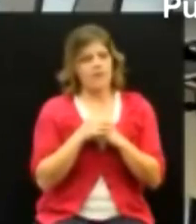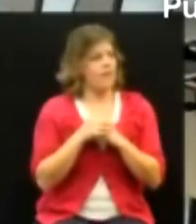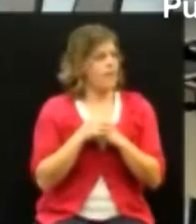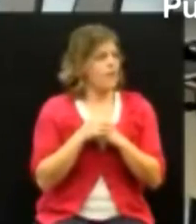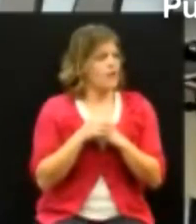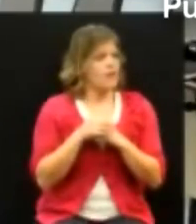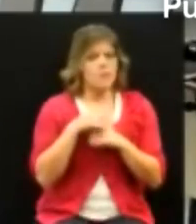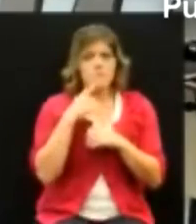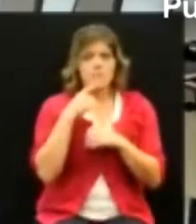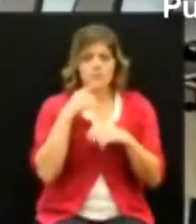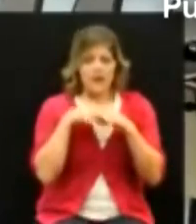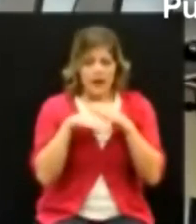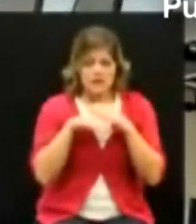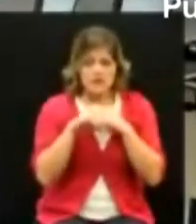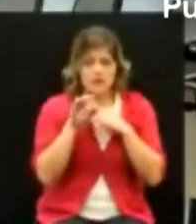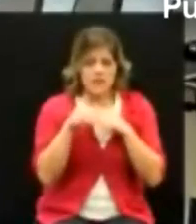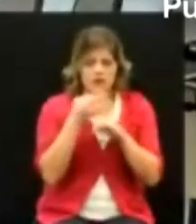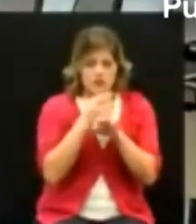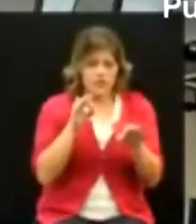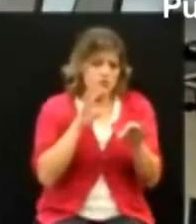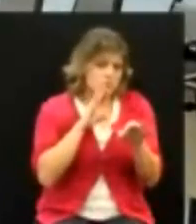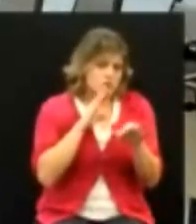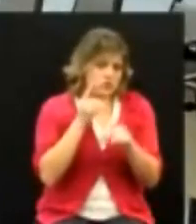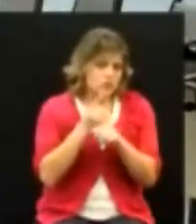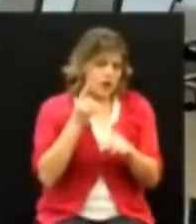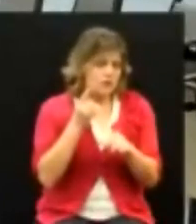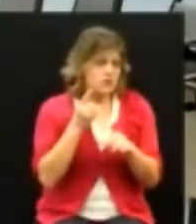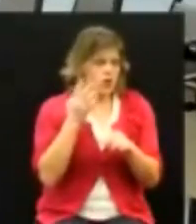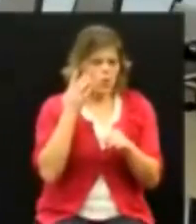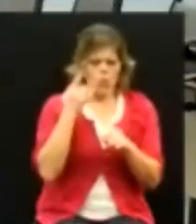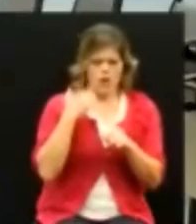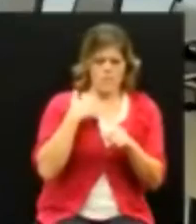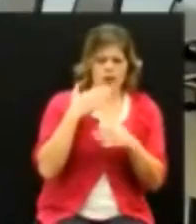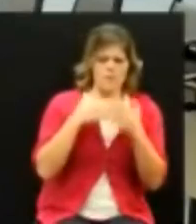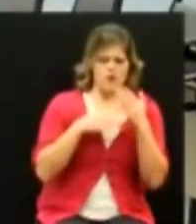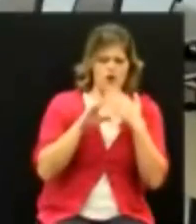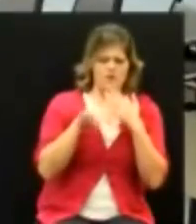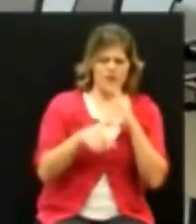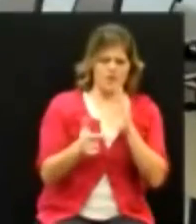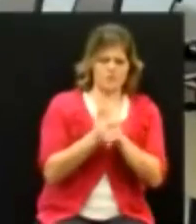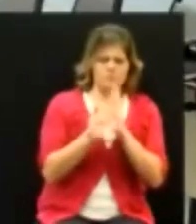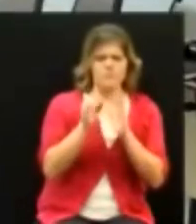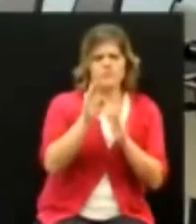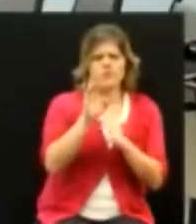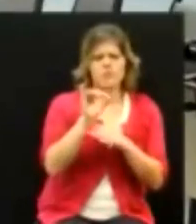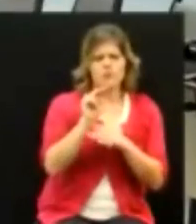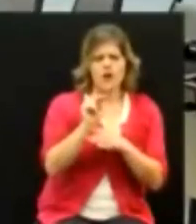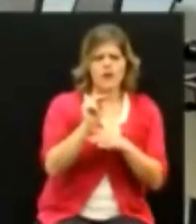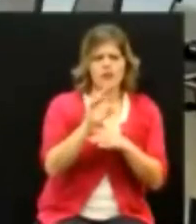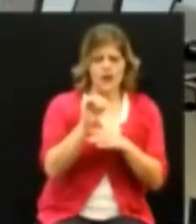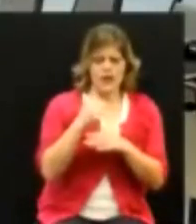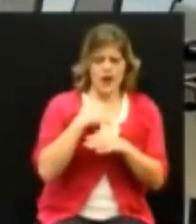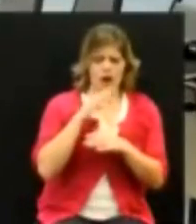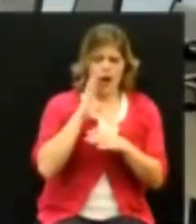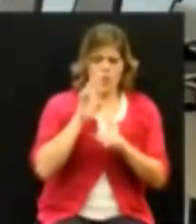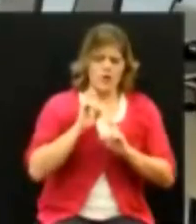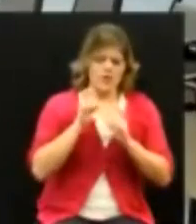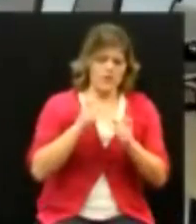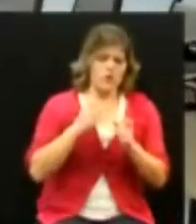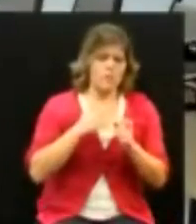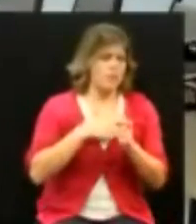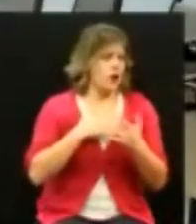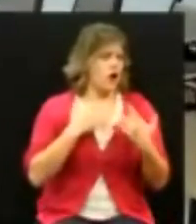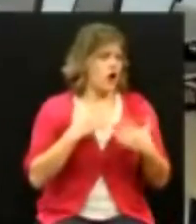It's public access, isn't it? Free speech, right? Why am I part of that ban, Brian? And I'm going to give you, out of my heart,